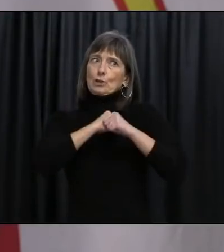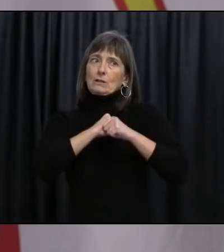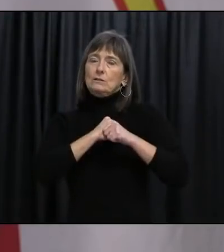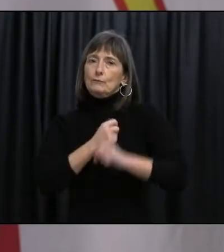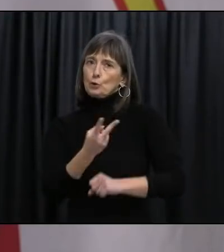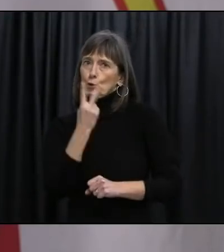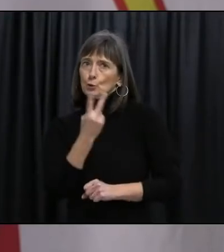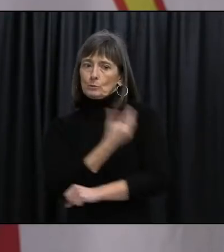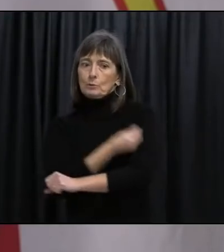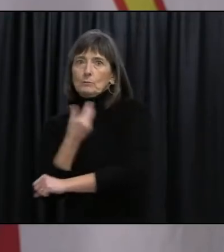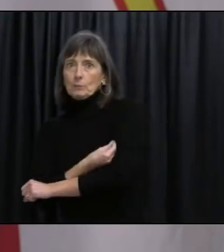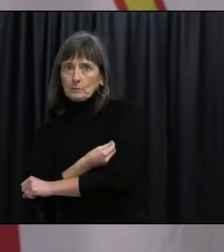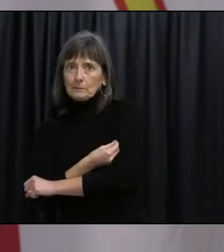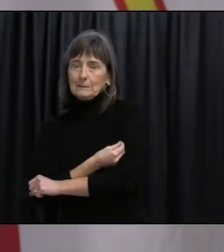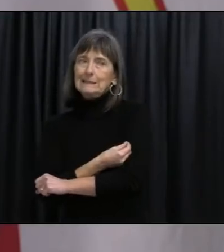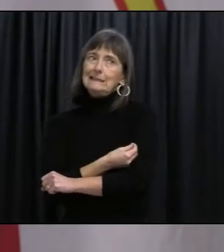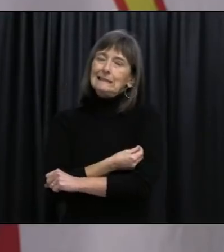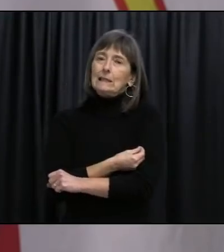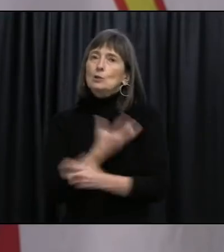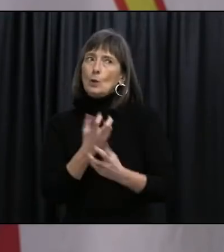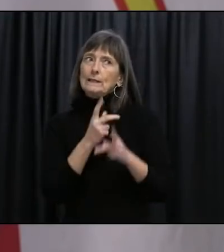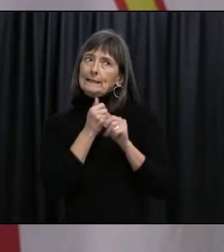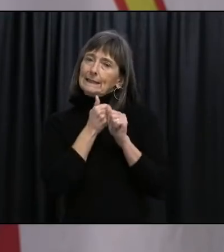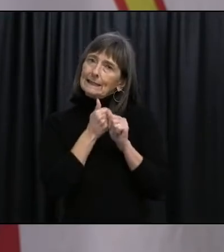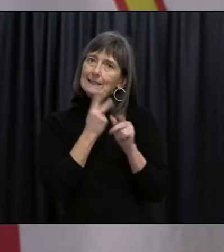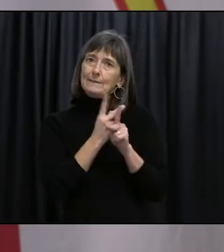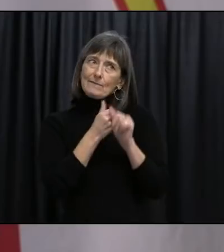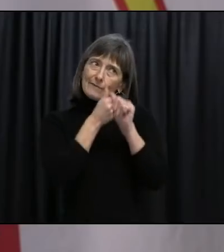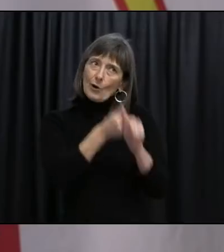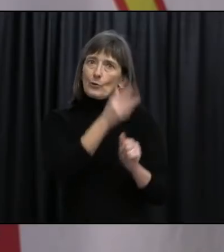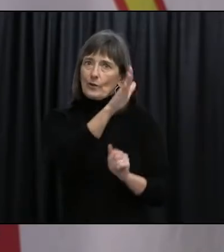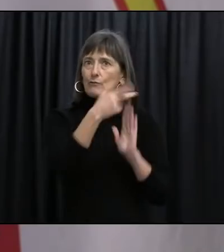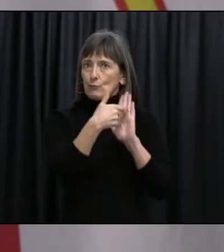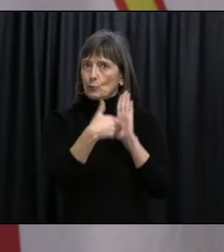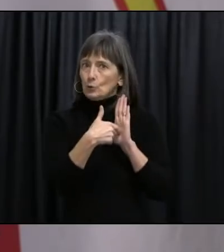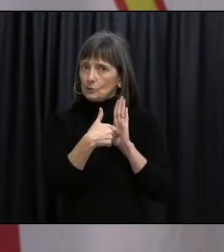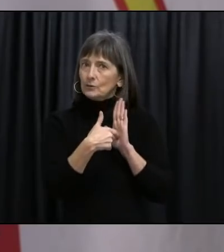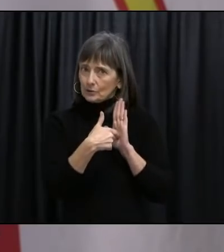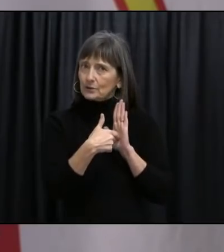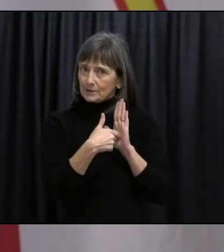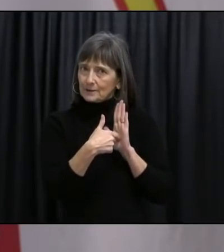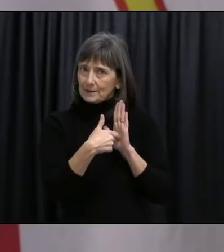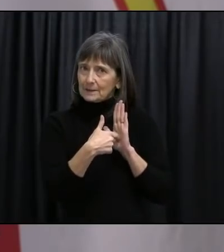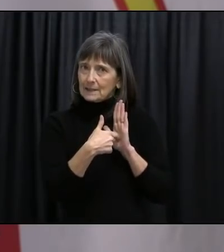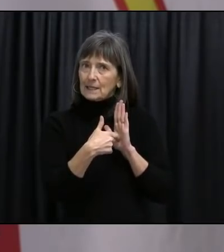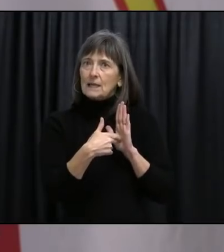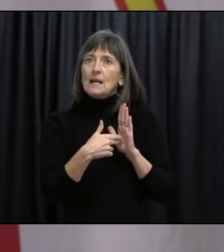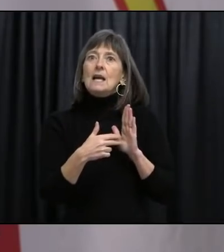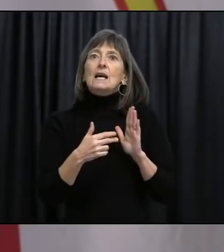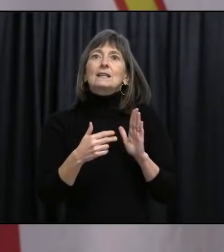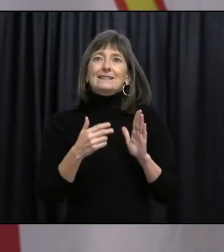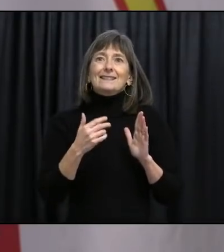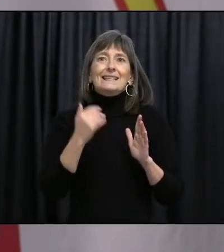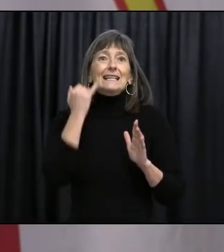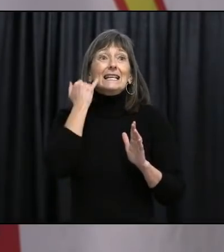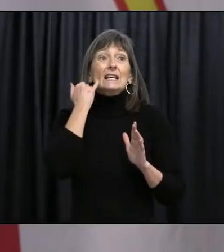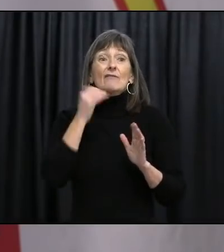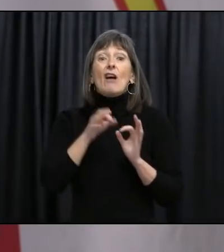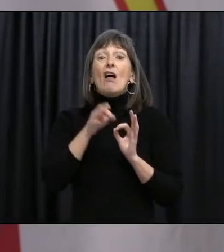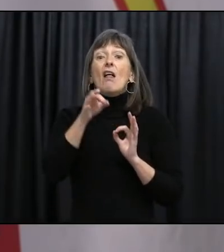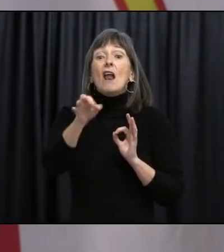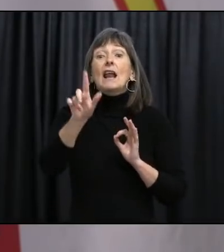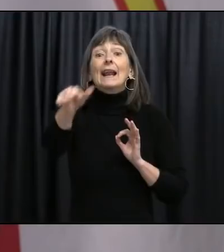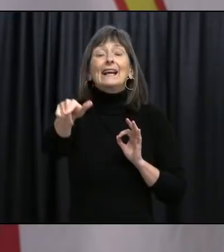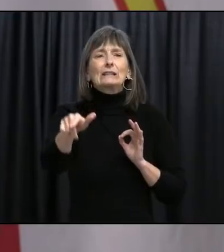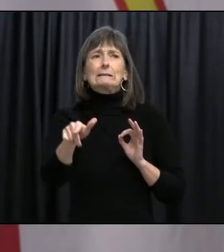ensure the effectiveness of the vaccine in the end. But the evidence is evolving, the science is evolving,